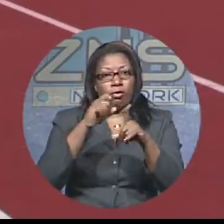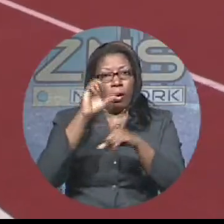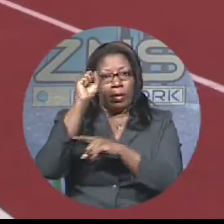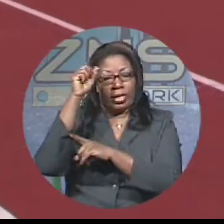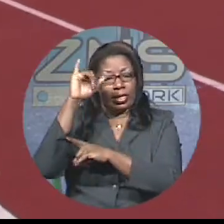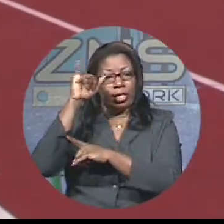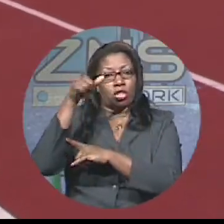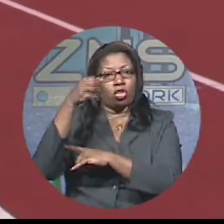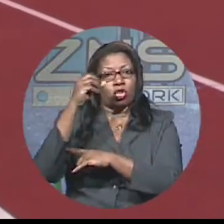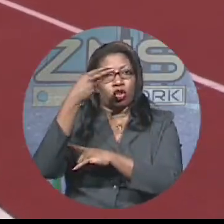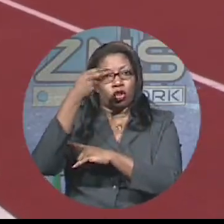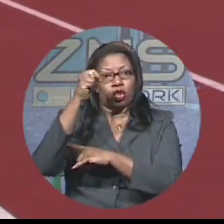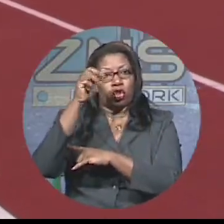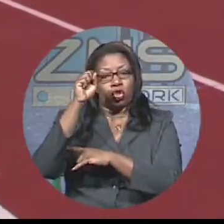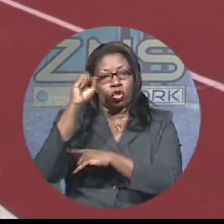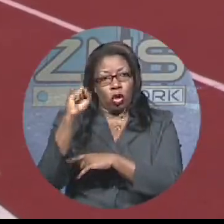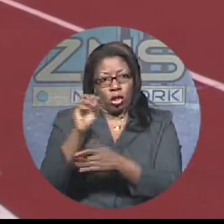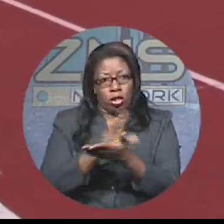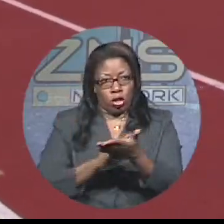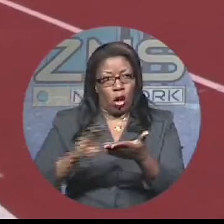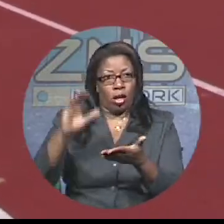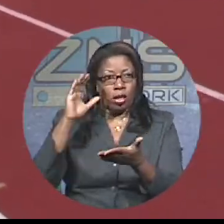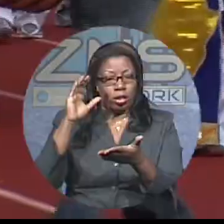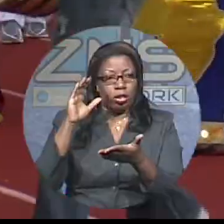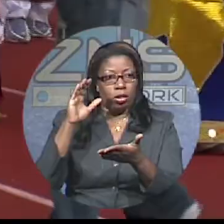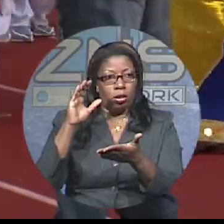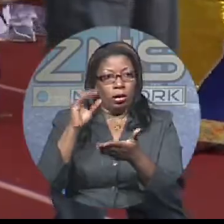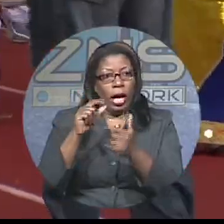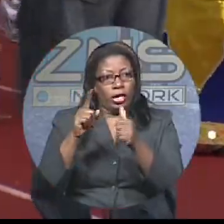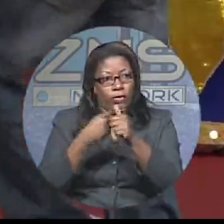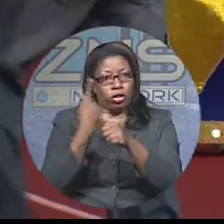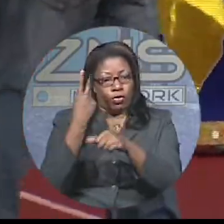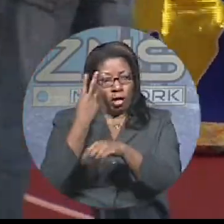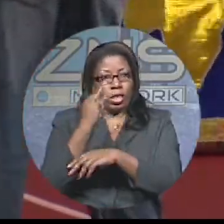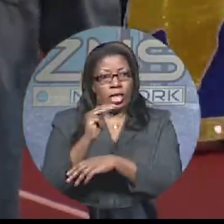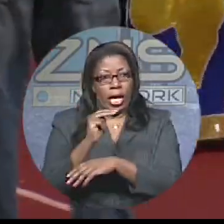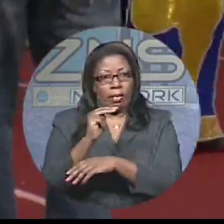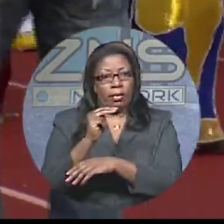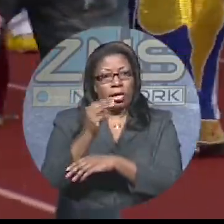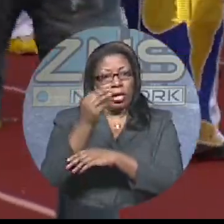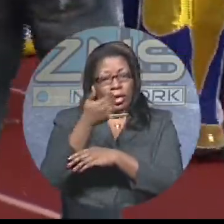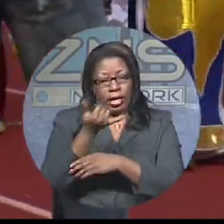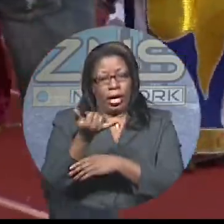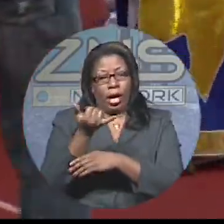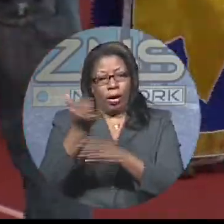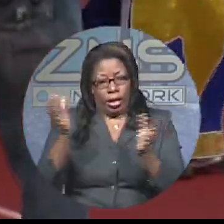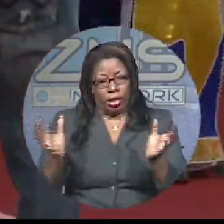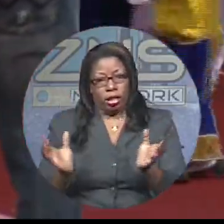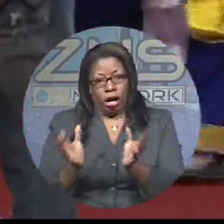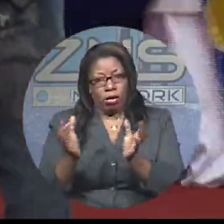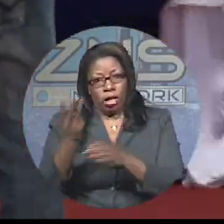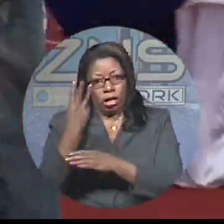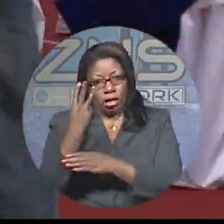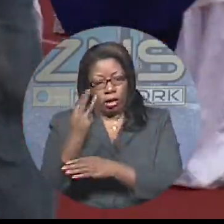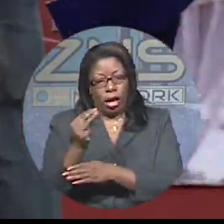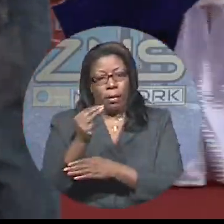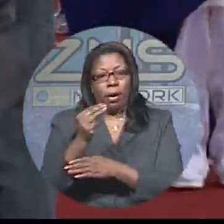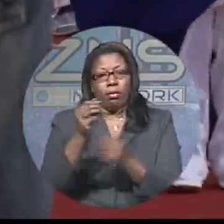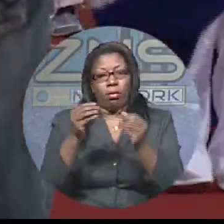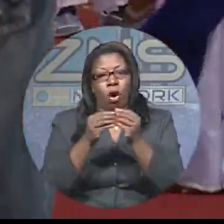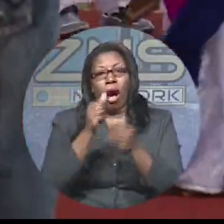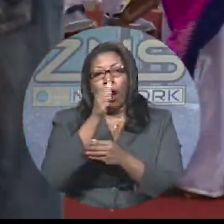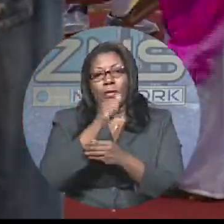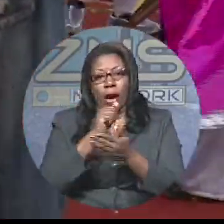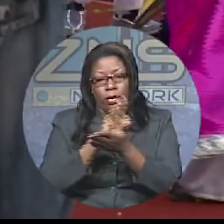and the Lyford Key International School, a first for them. Cultural officials are encouraging more private schools to participate in an effort to make